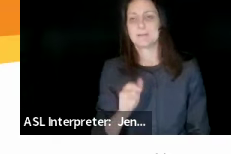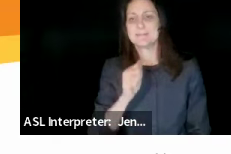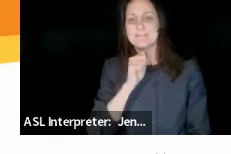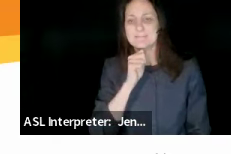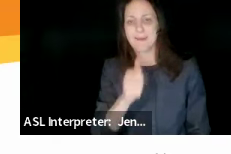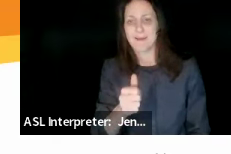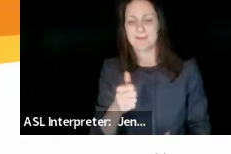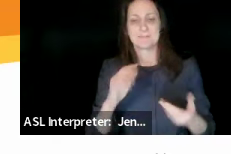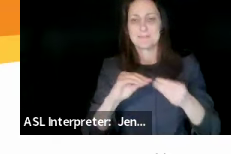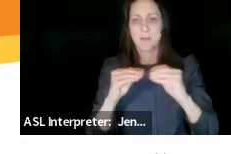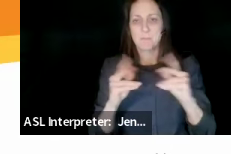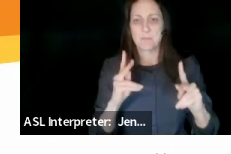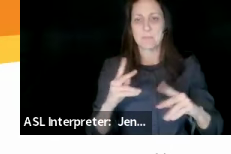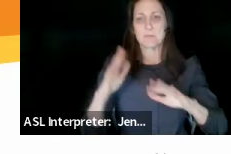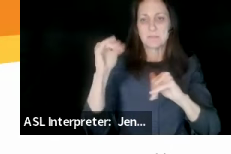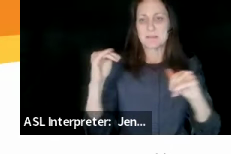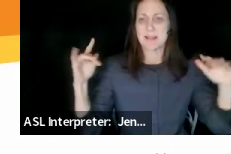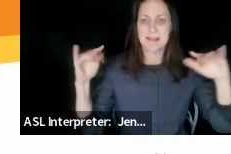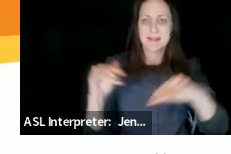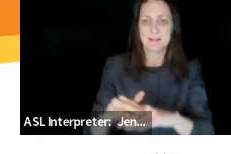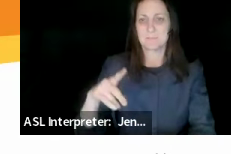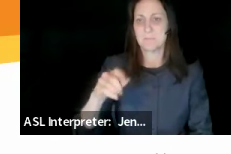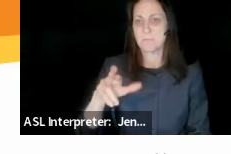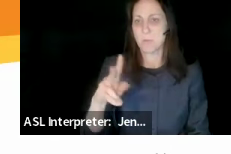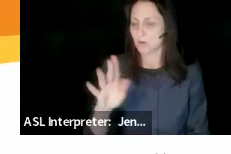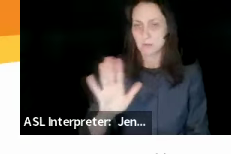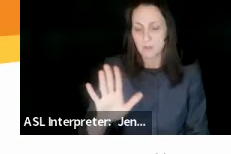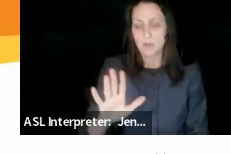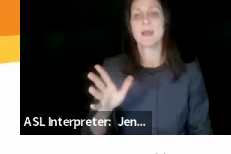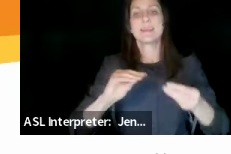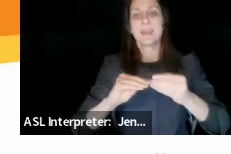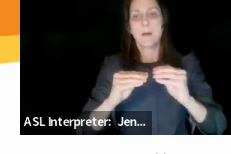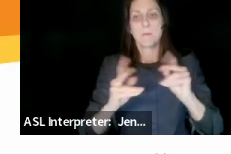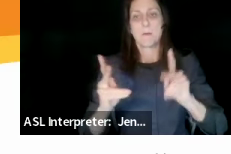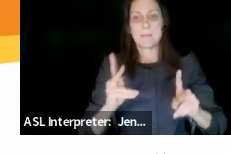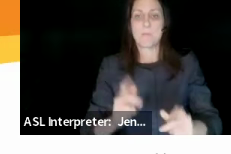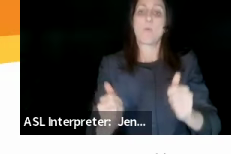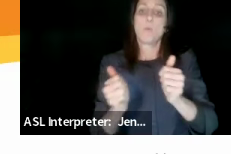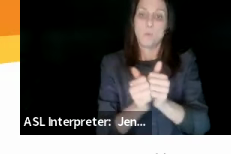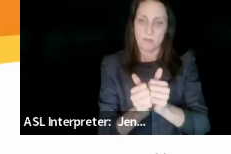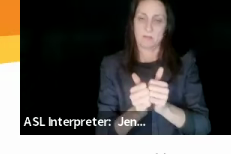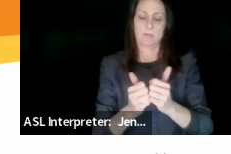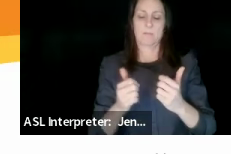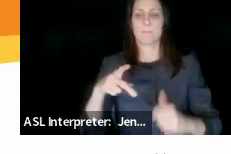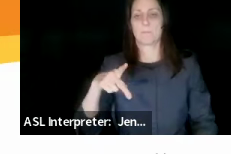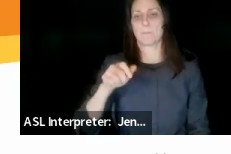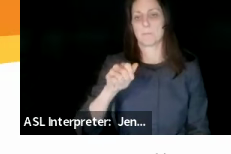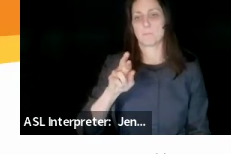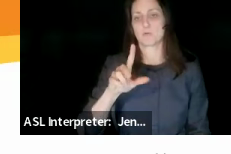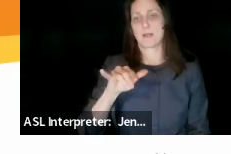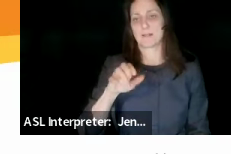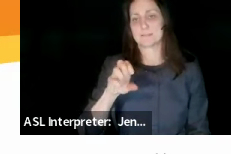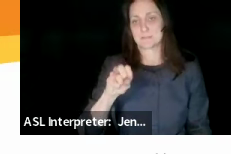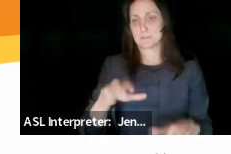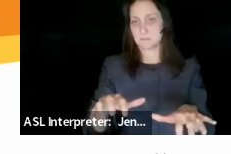a park, but it's about the number of people living with paralysis who will benefit directly from this specific project for